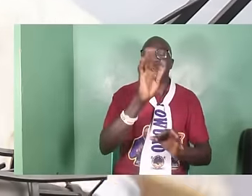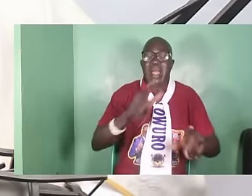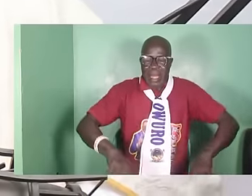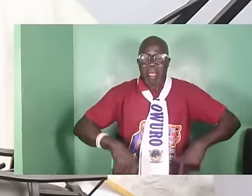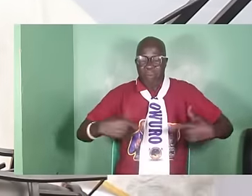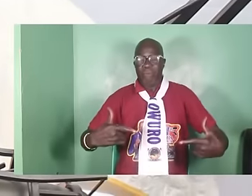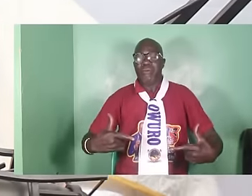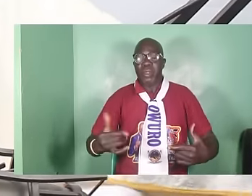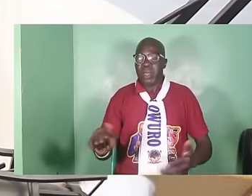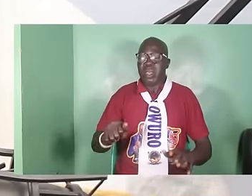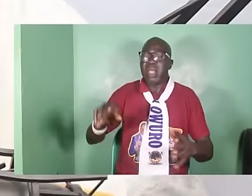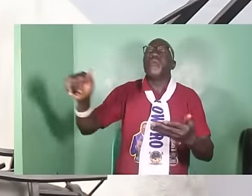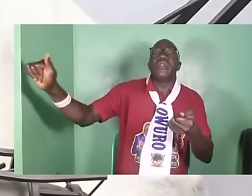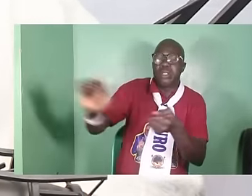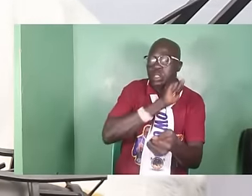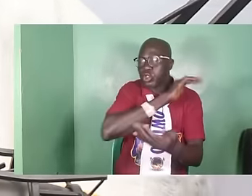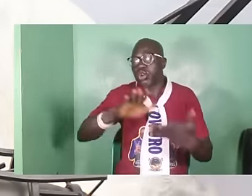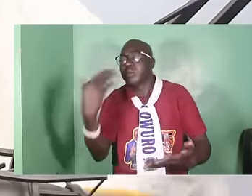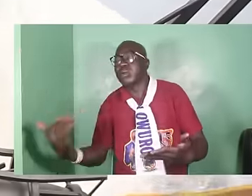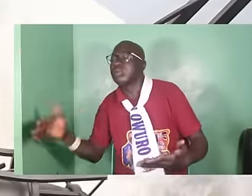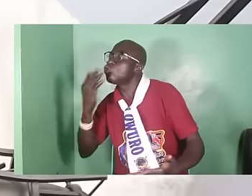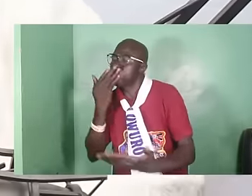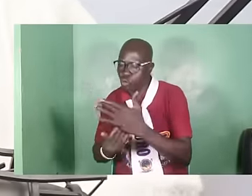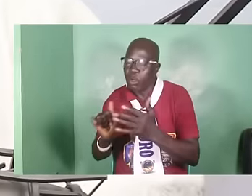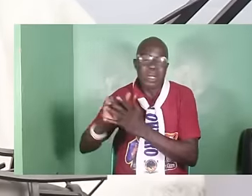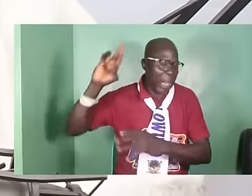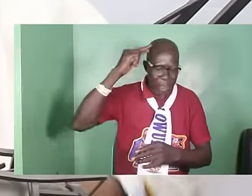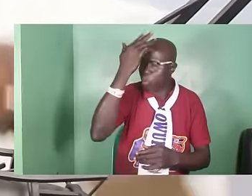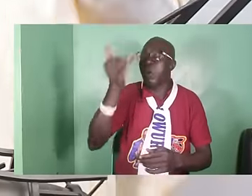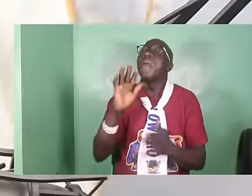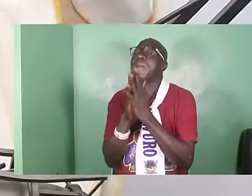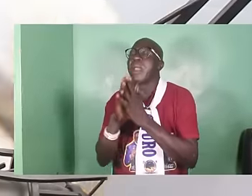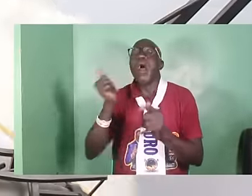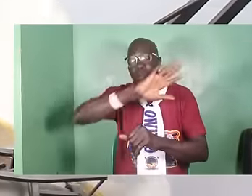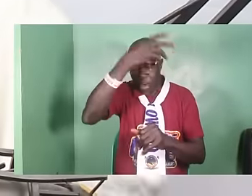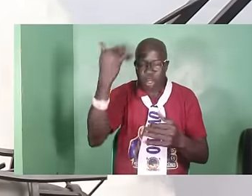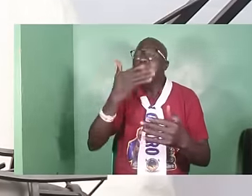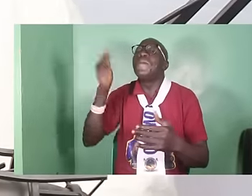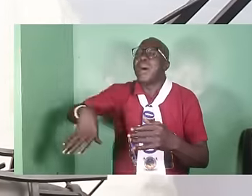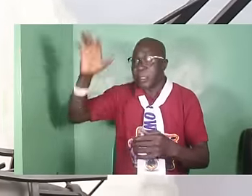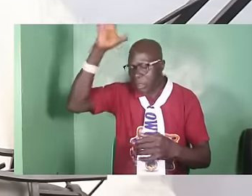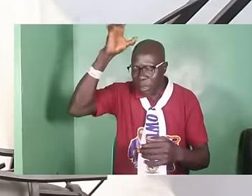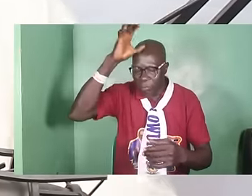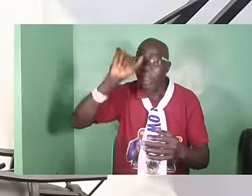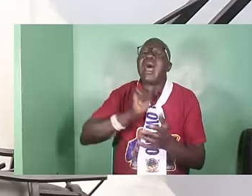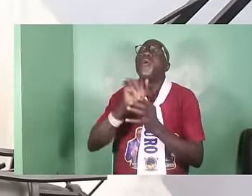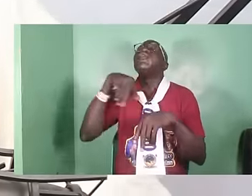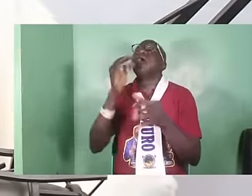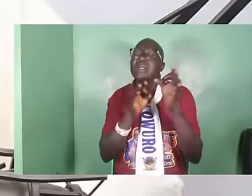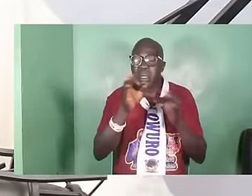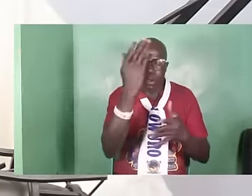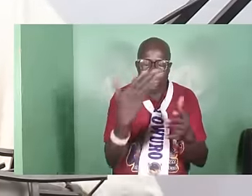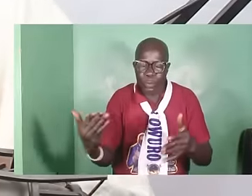laye give their life won le ban to da je they can do something no se gbadọ gbadua nitori awon mera buruku won because of this evil giant e je so kini ka fun